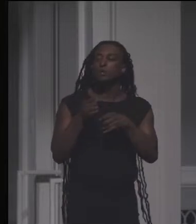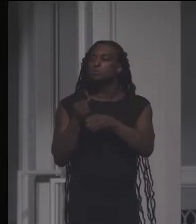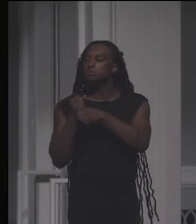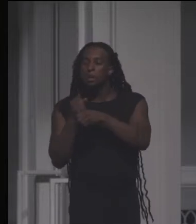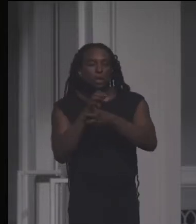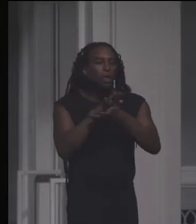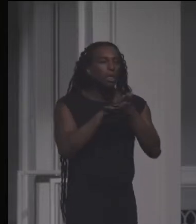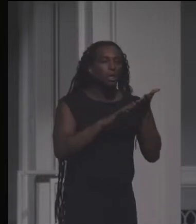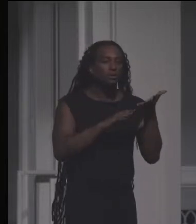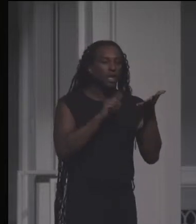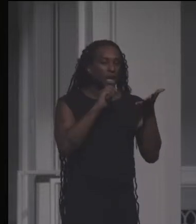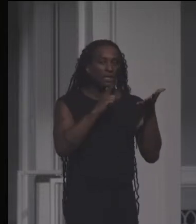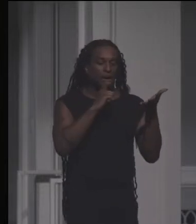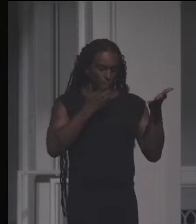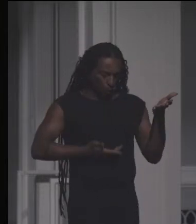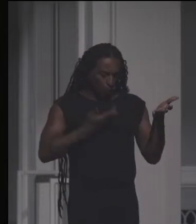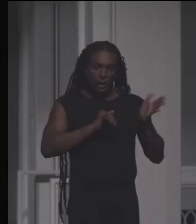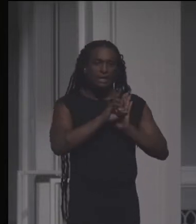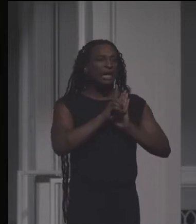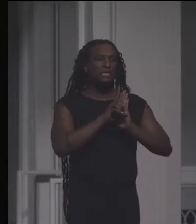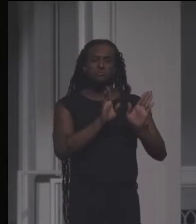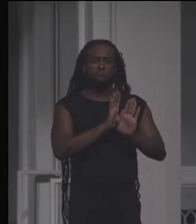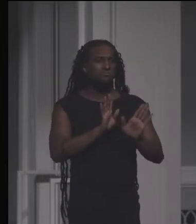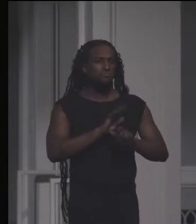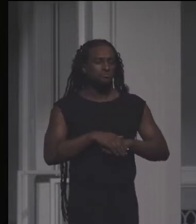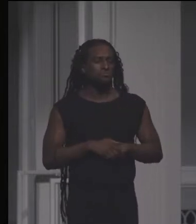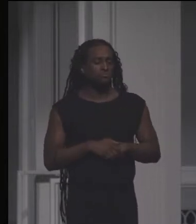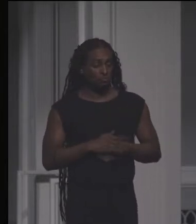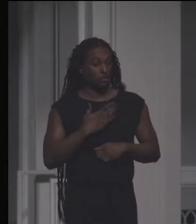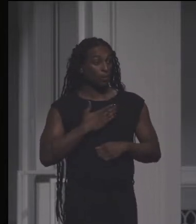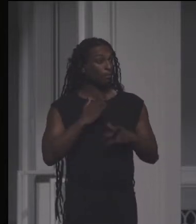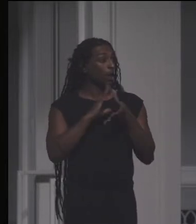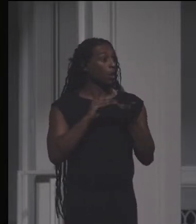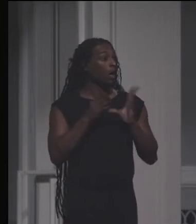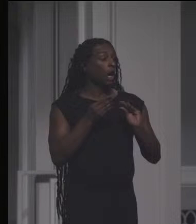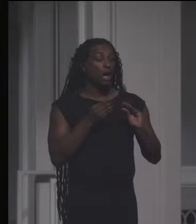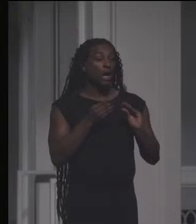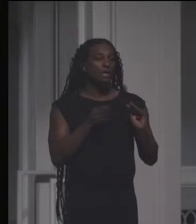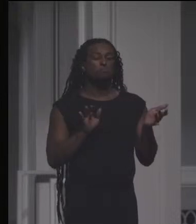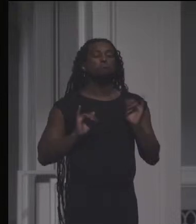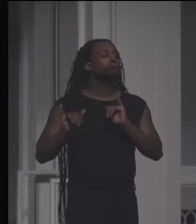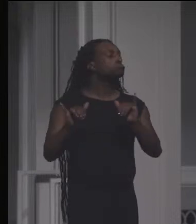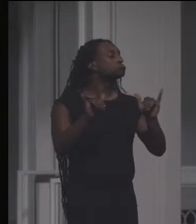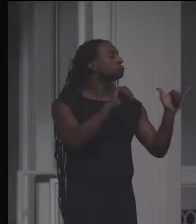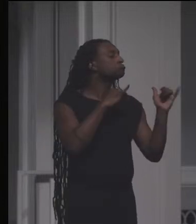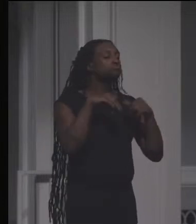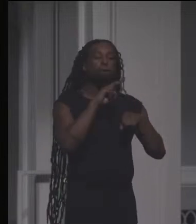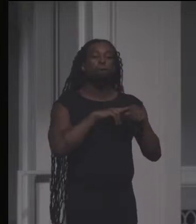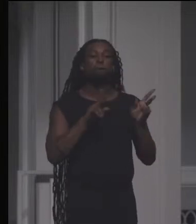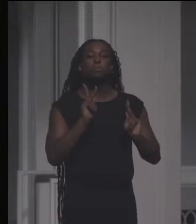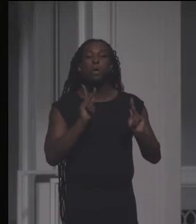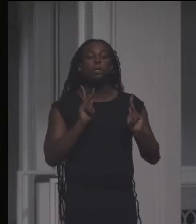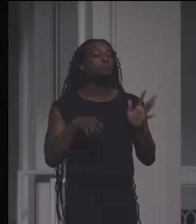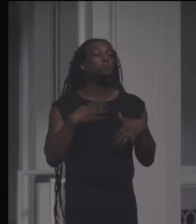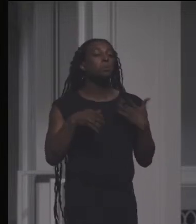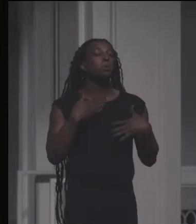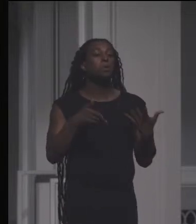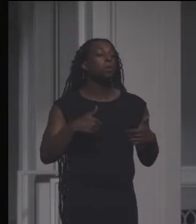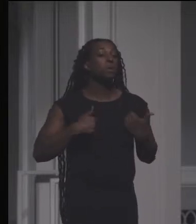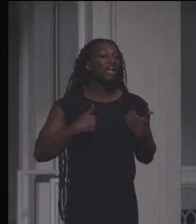we are. In my novels, we're just ordinary folk living in the